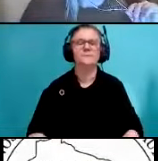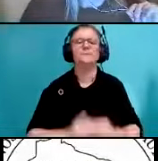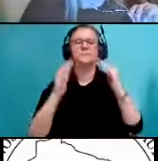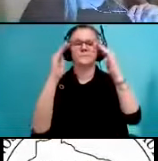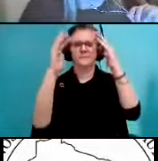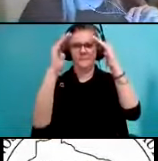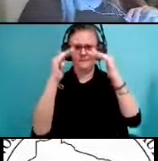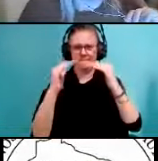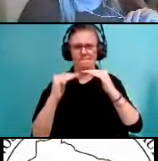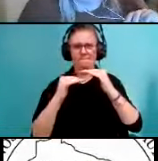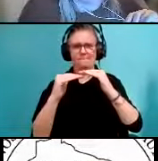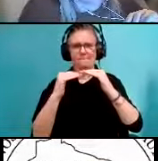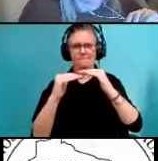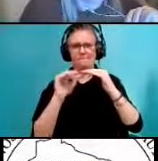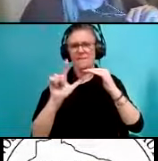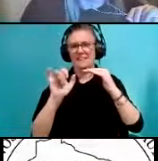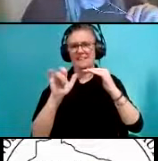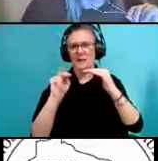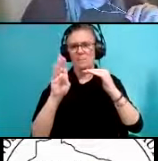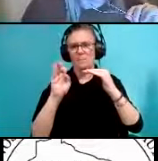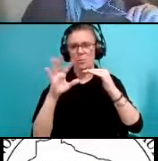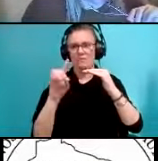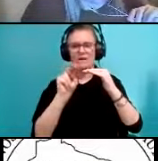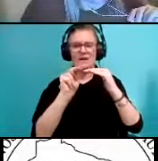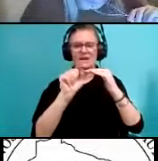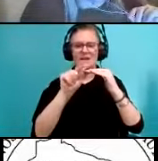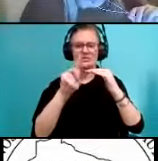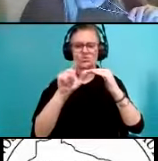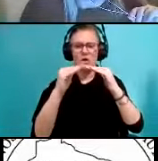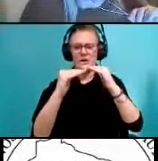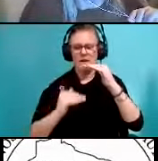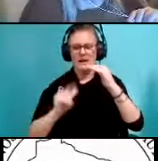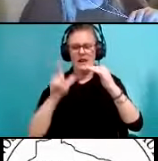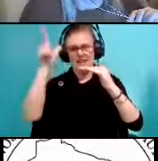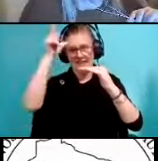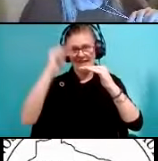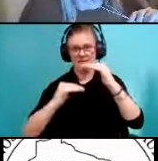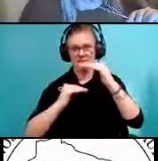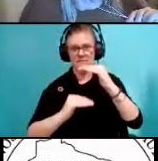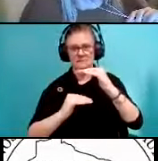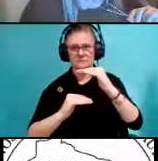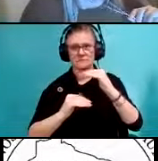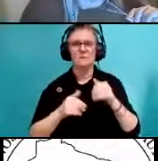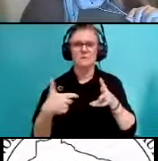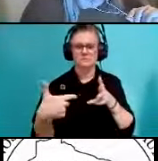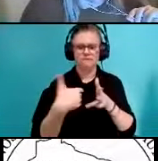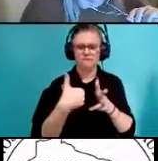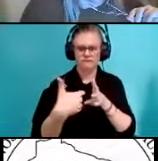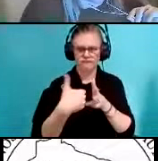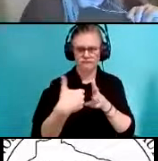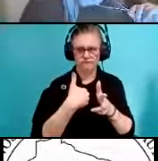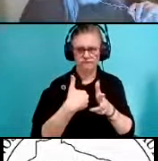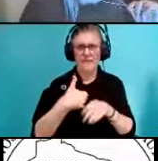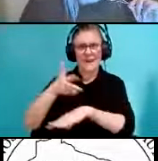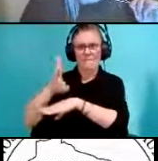Continuing south on Layton Boulevard between National and Lincoln, we have two drive lanes in each direction and a parking